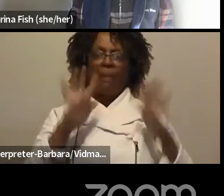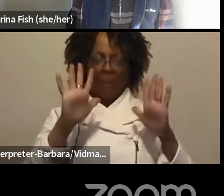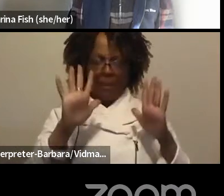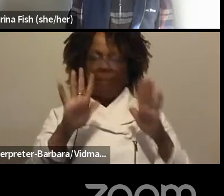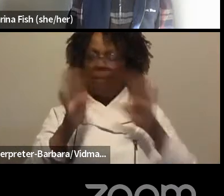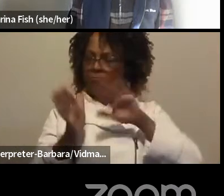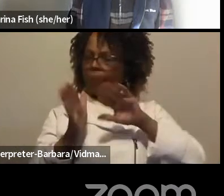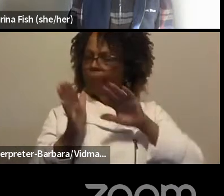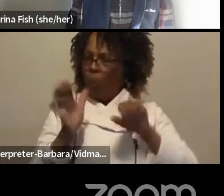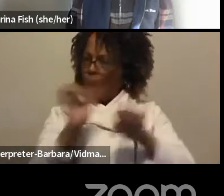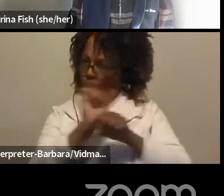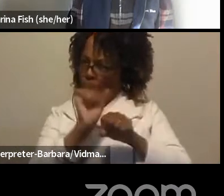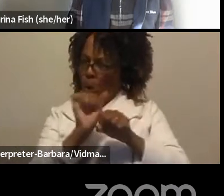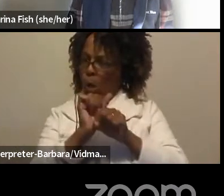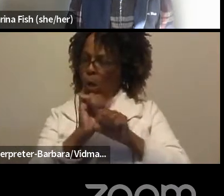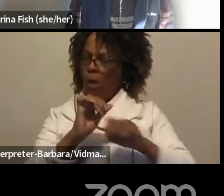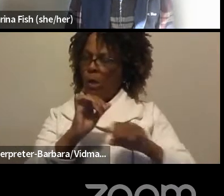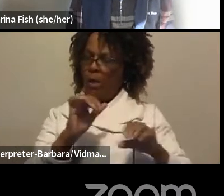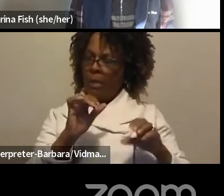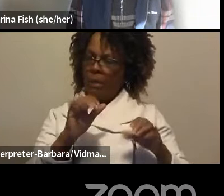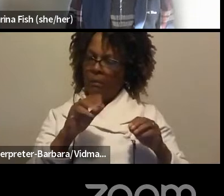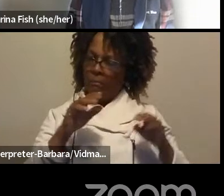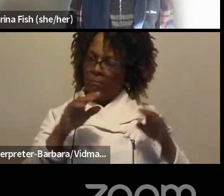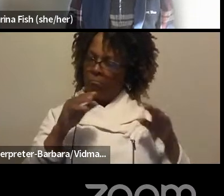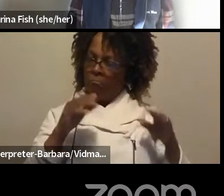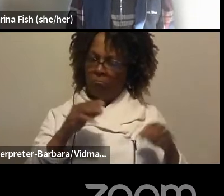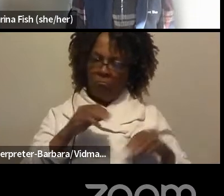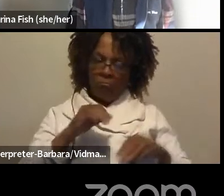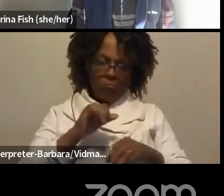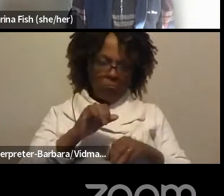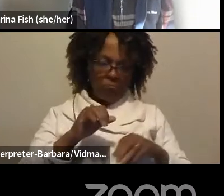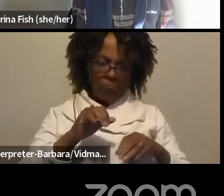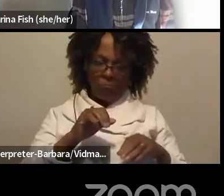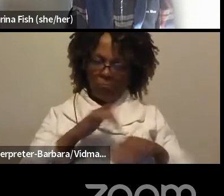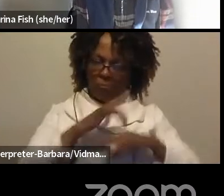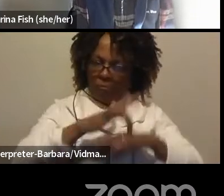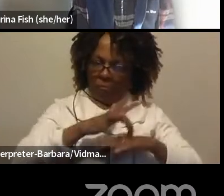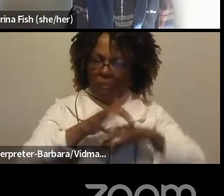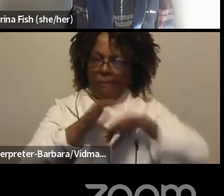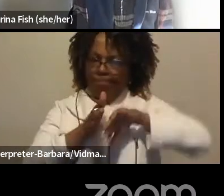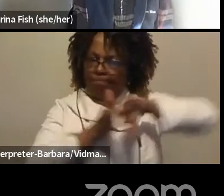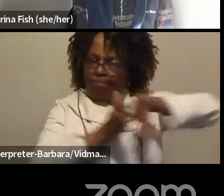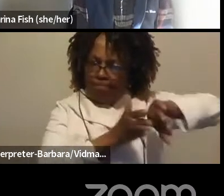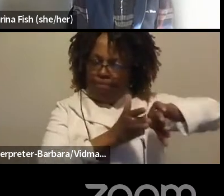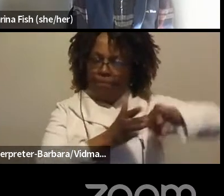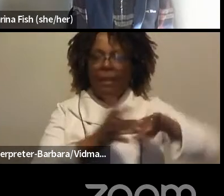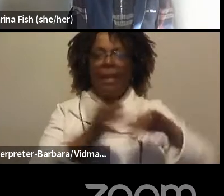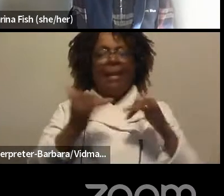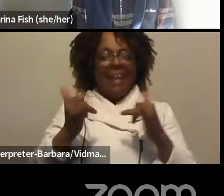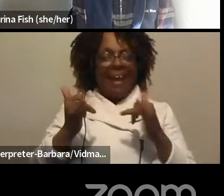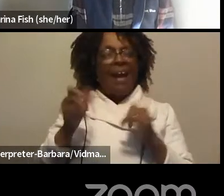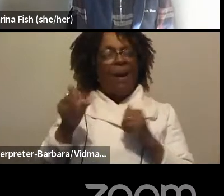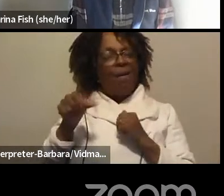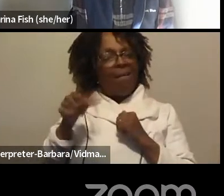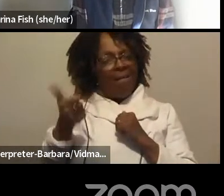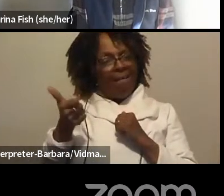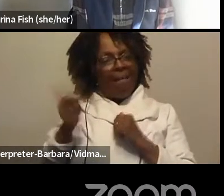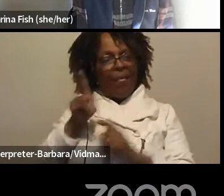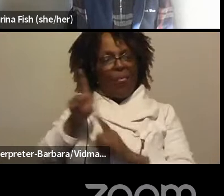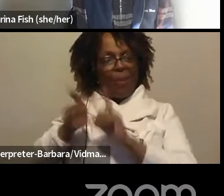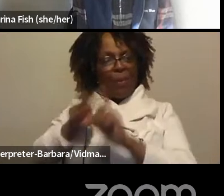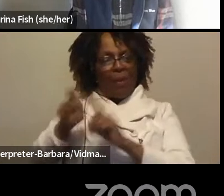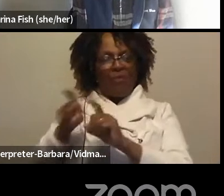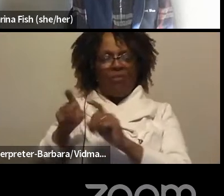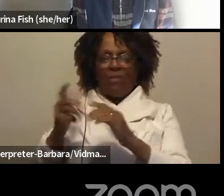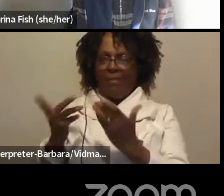tremendously. So how do you, this is just a personal question. This is not one of the questions that I gave you, but how do you not take